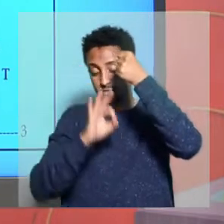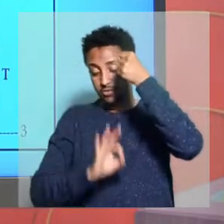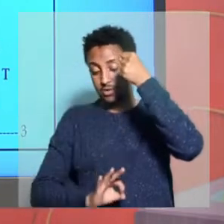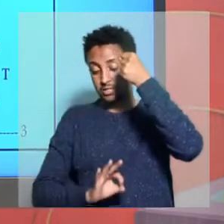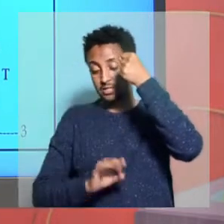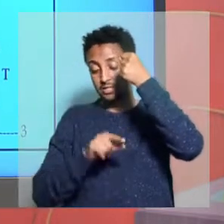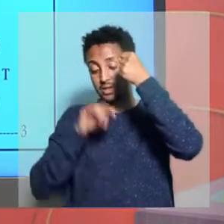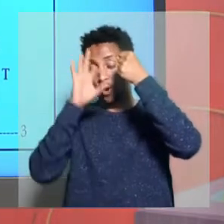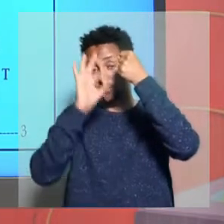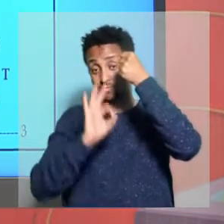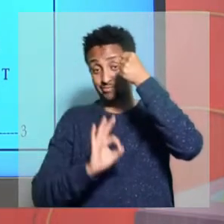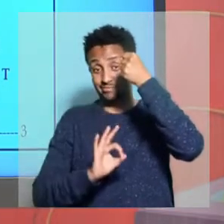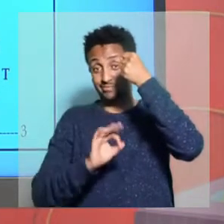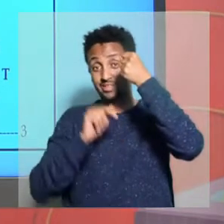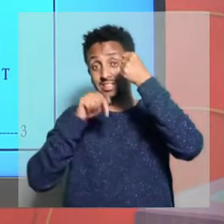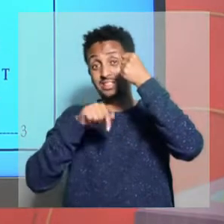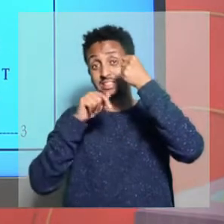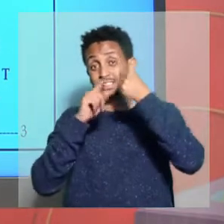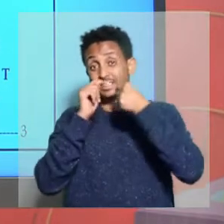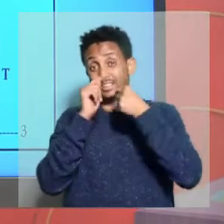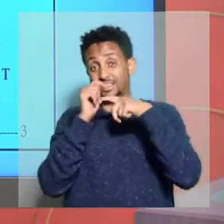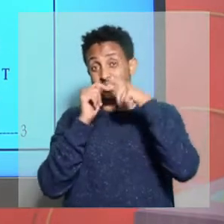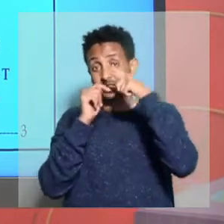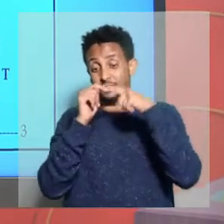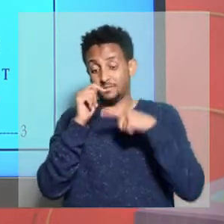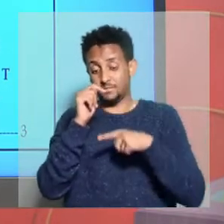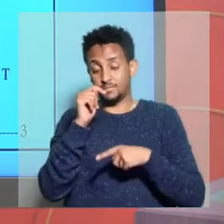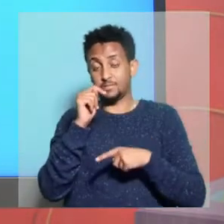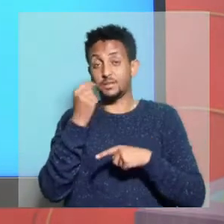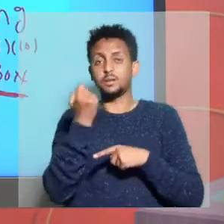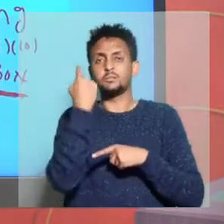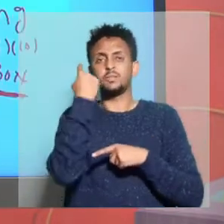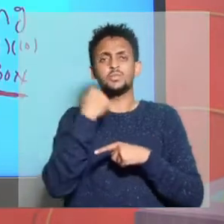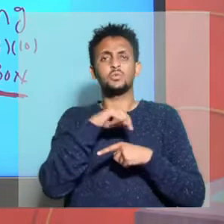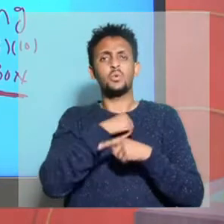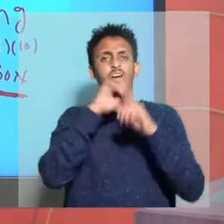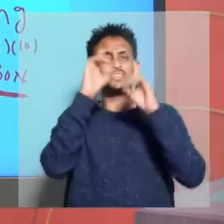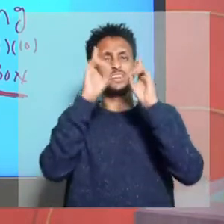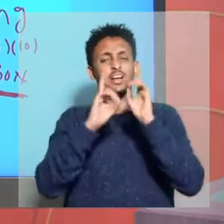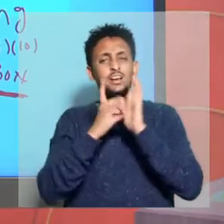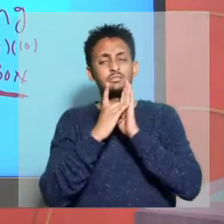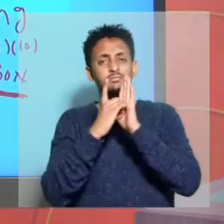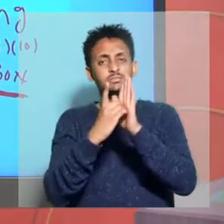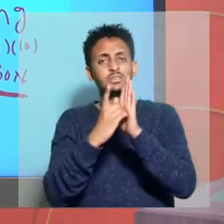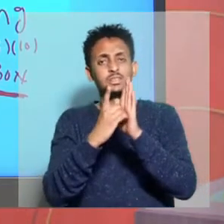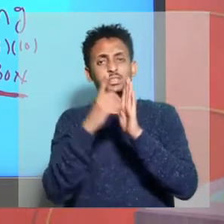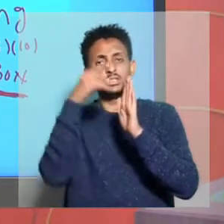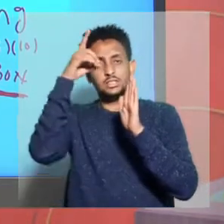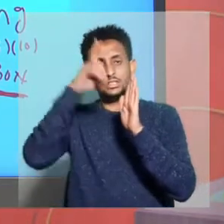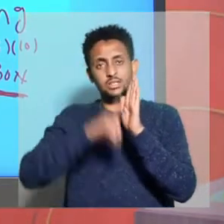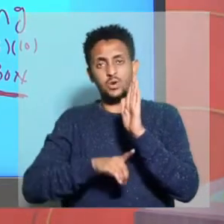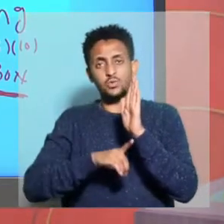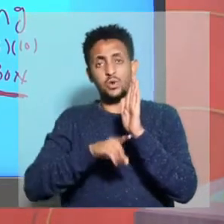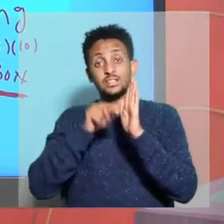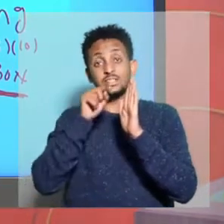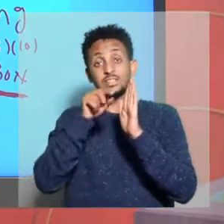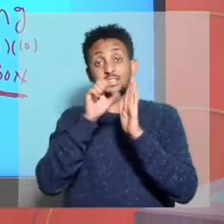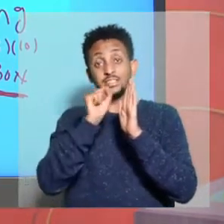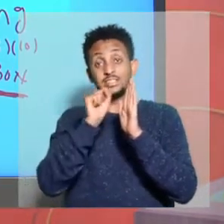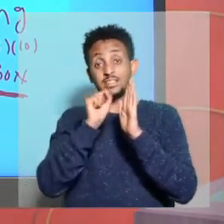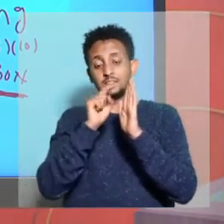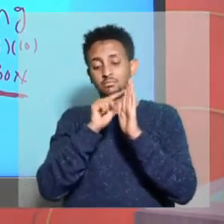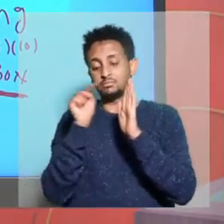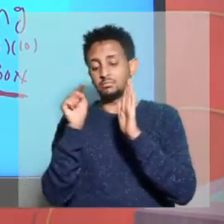which is acting downward is the tension T. Previously on the diagram, we have a downward force exerted on this string.